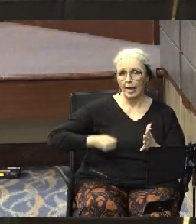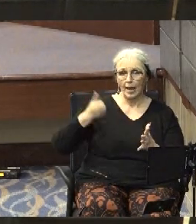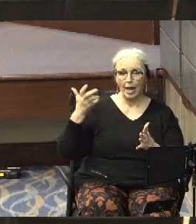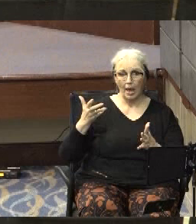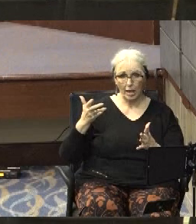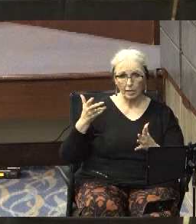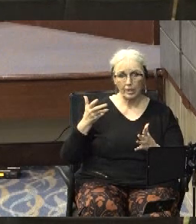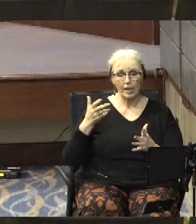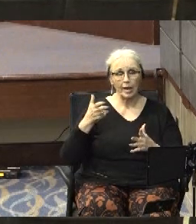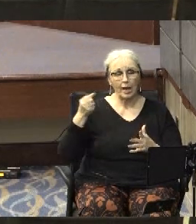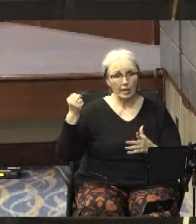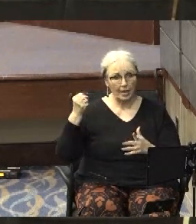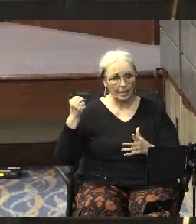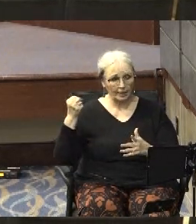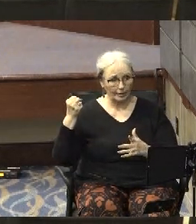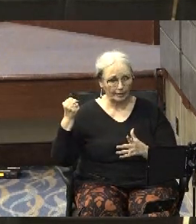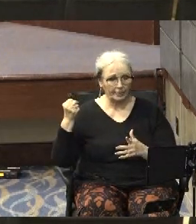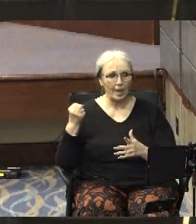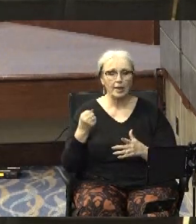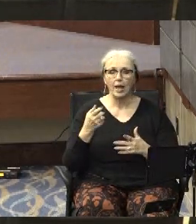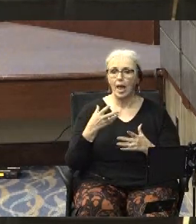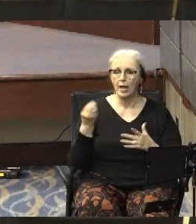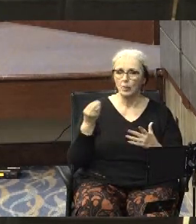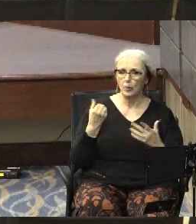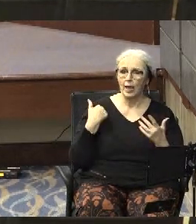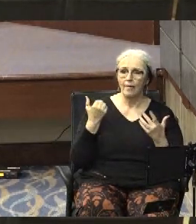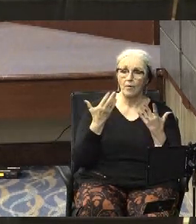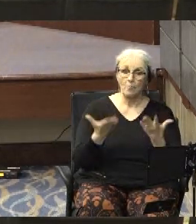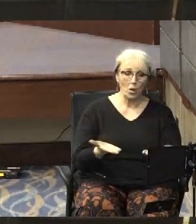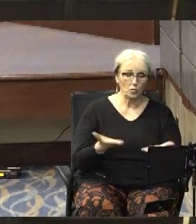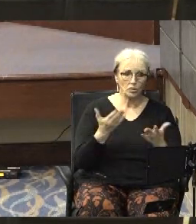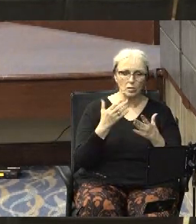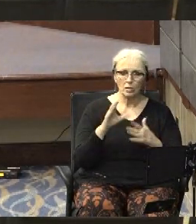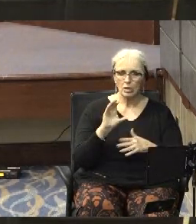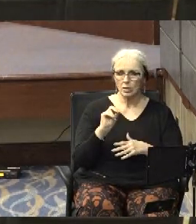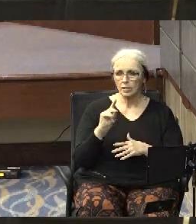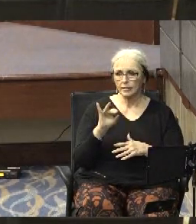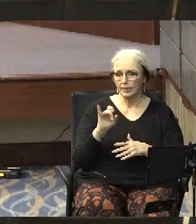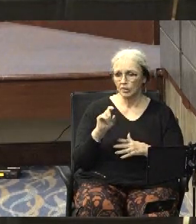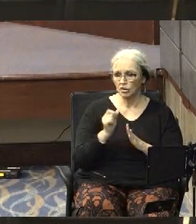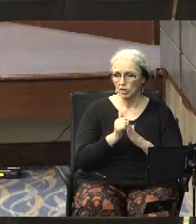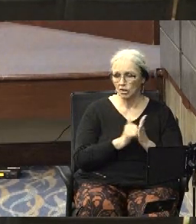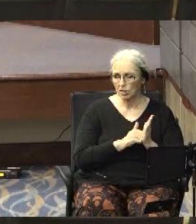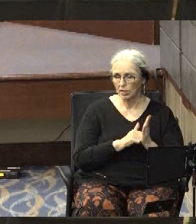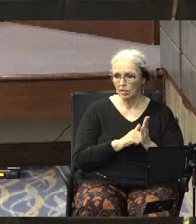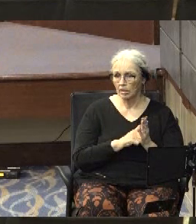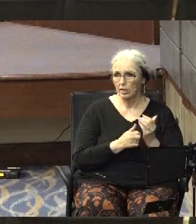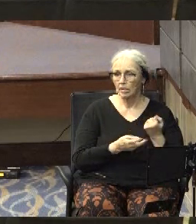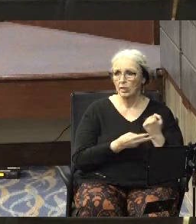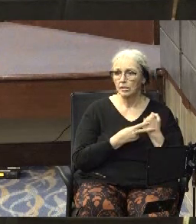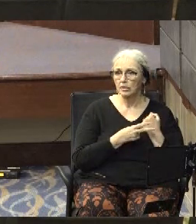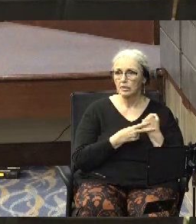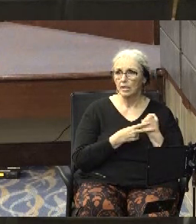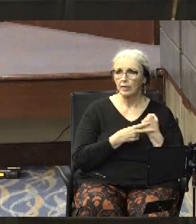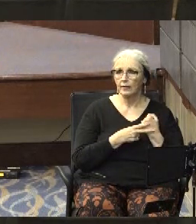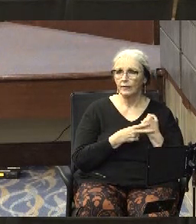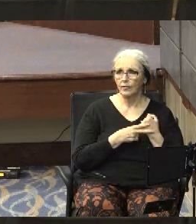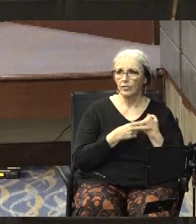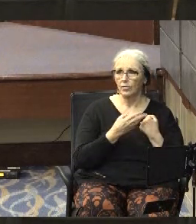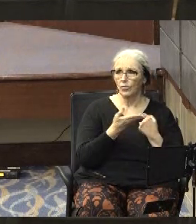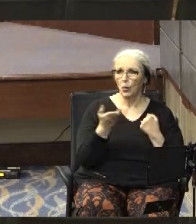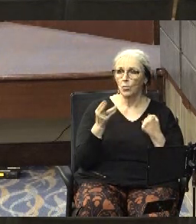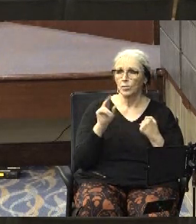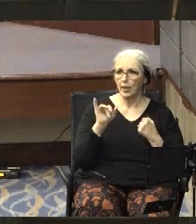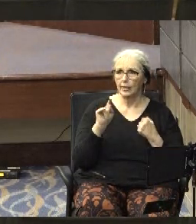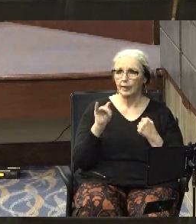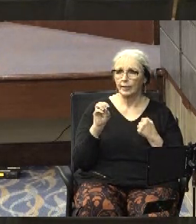as stated. Do we have a motion on the consent agenda save those enumerated items? Move